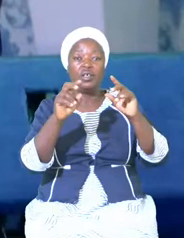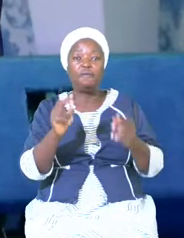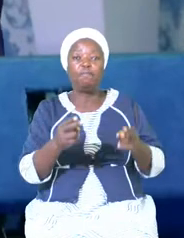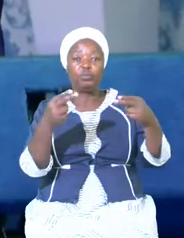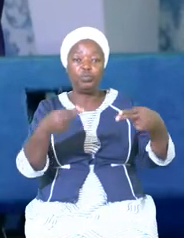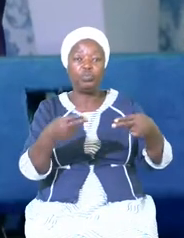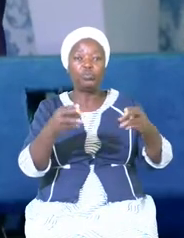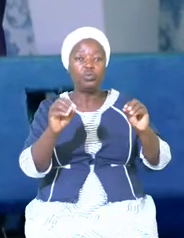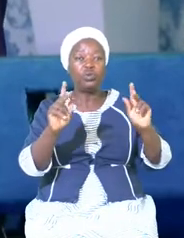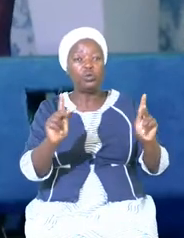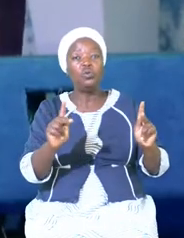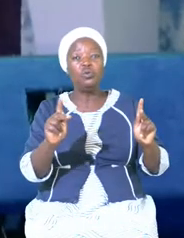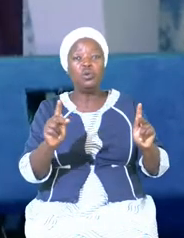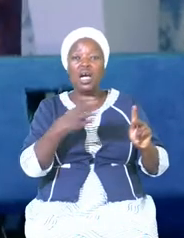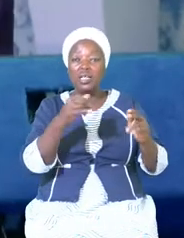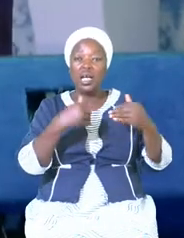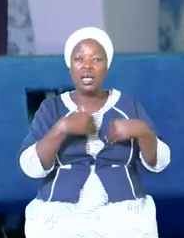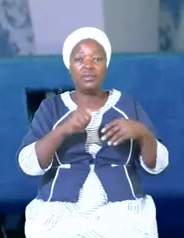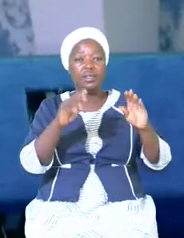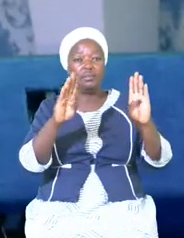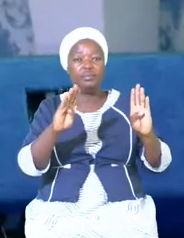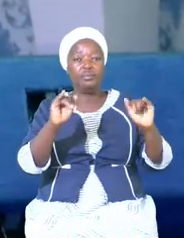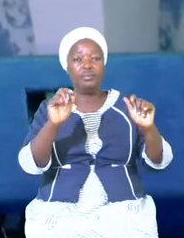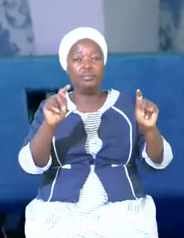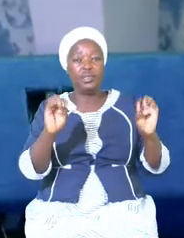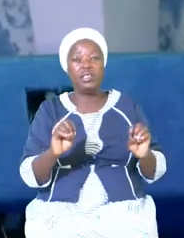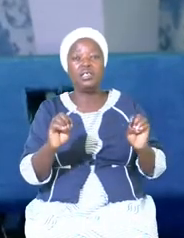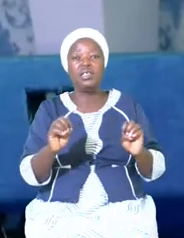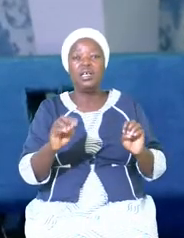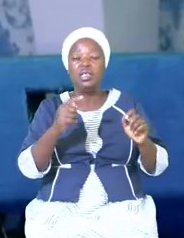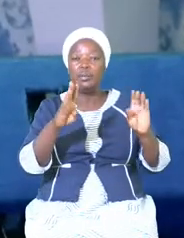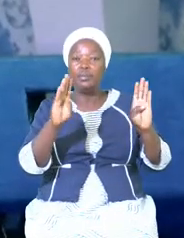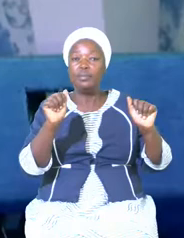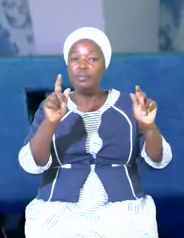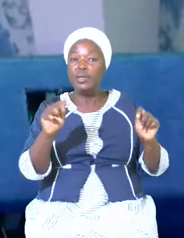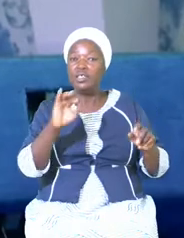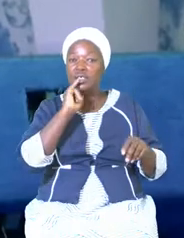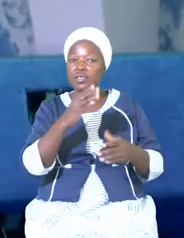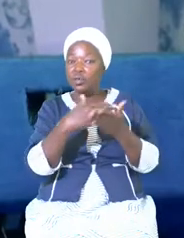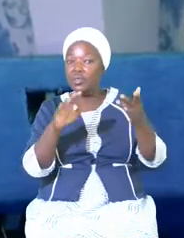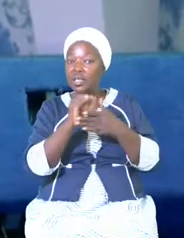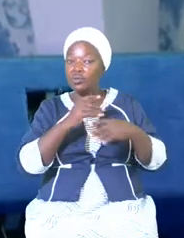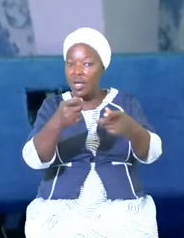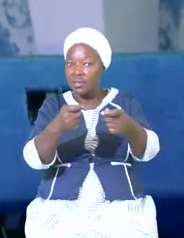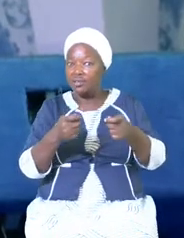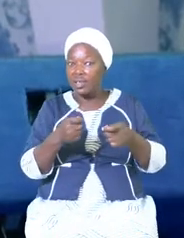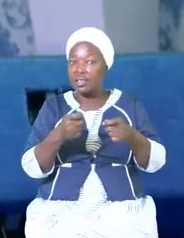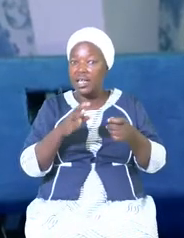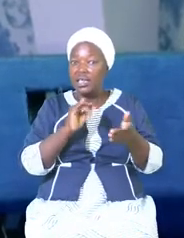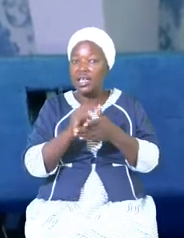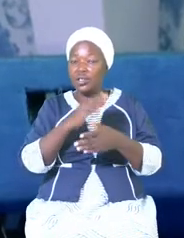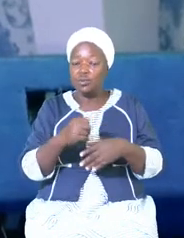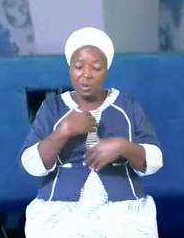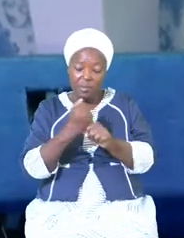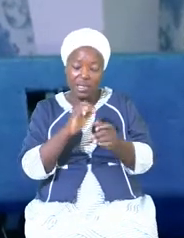have the bait. And then the bait is something that will attract, that will entice